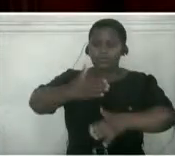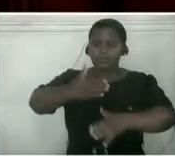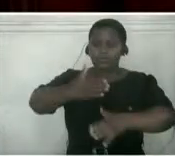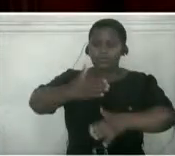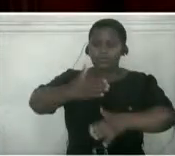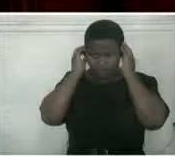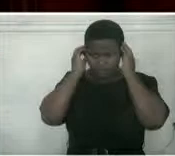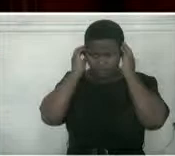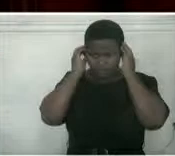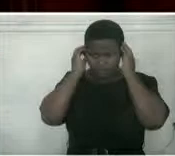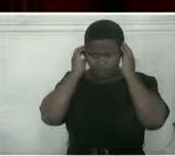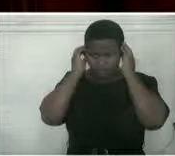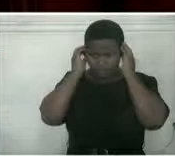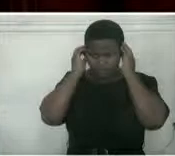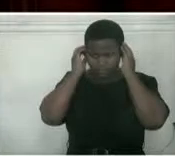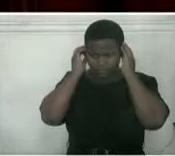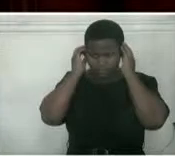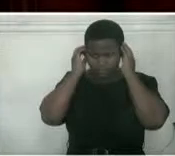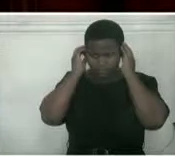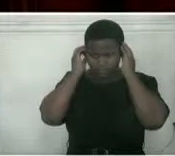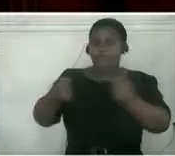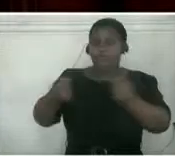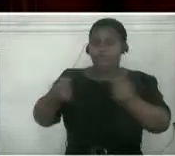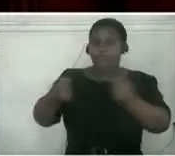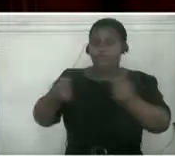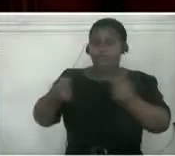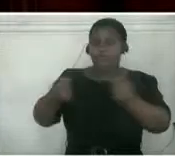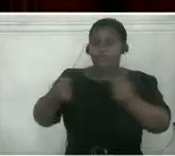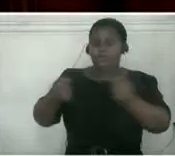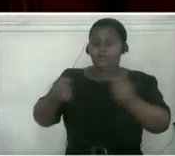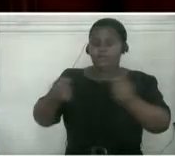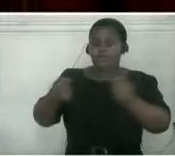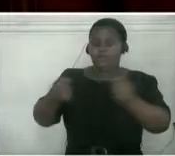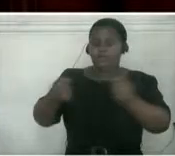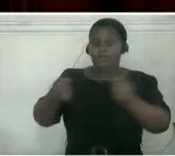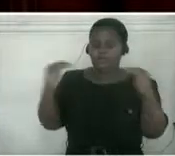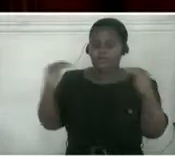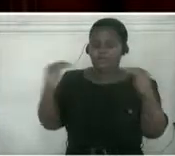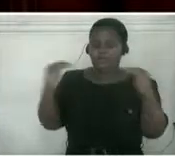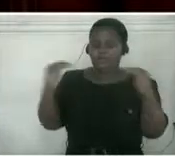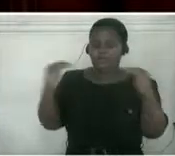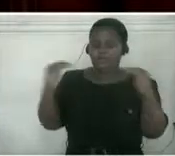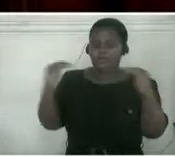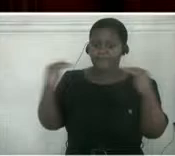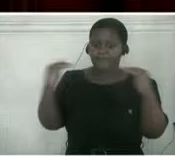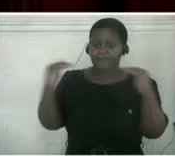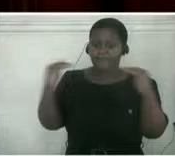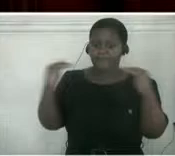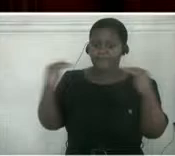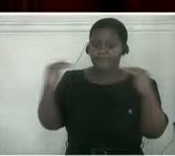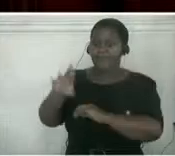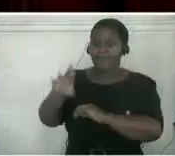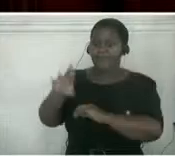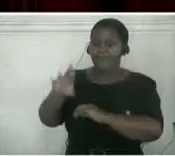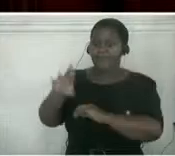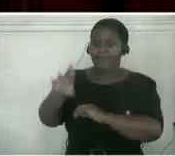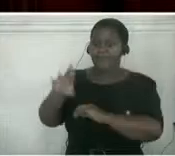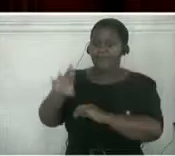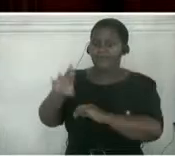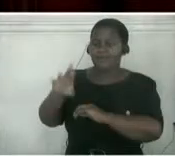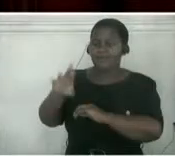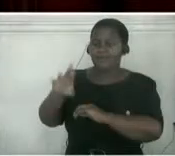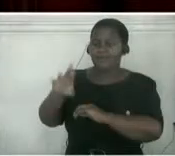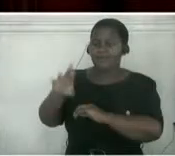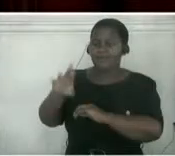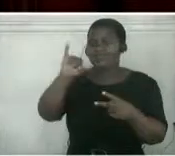ensure effectiveness. This will include the VRRM and Zibambele. The purpose